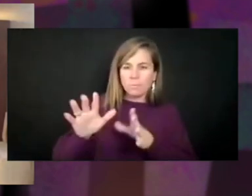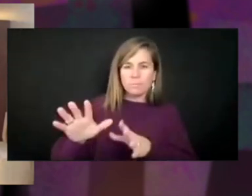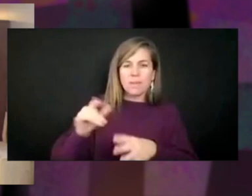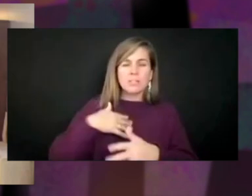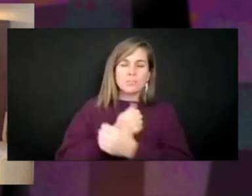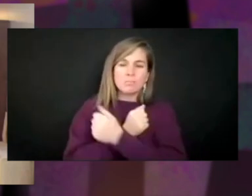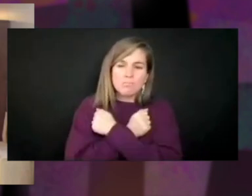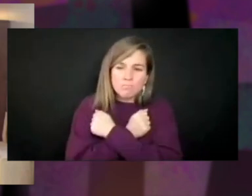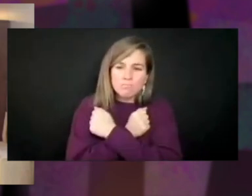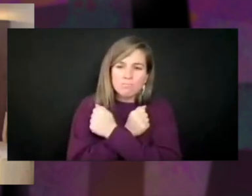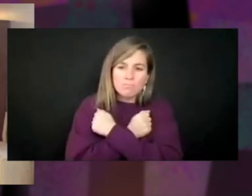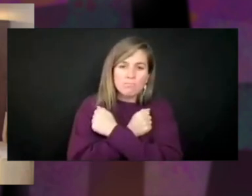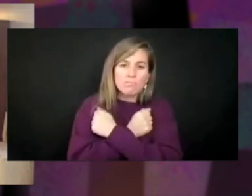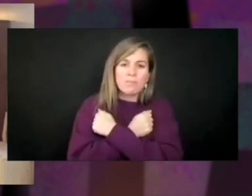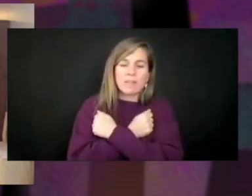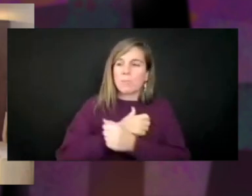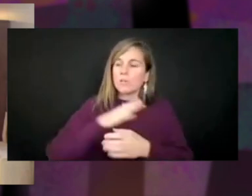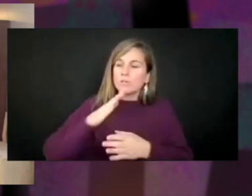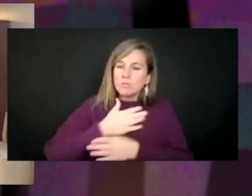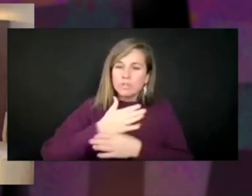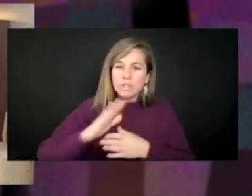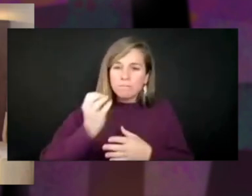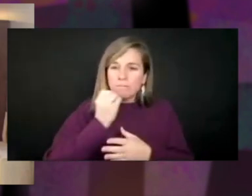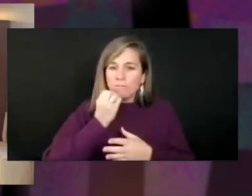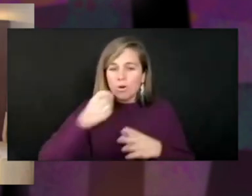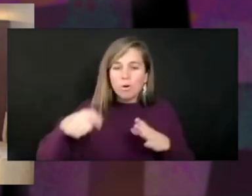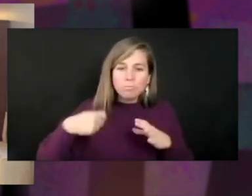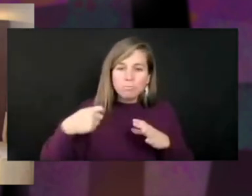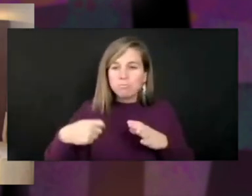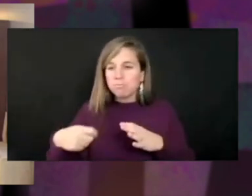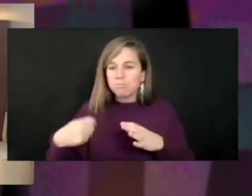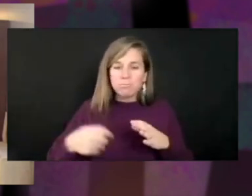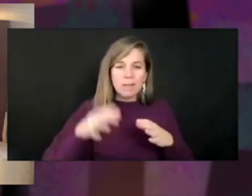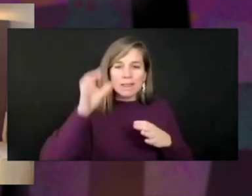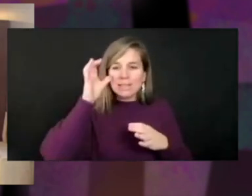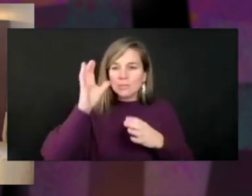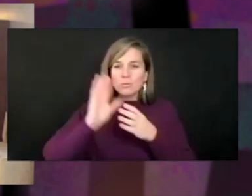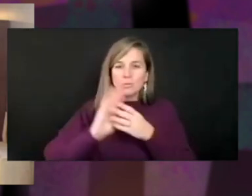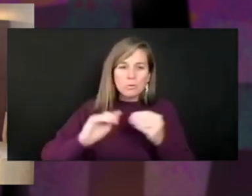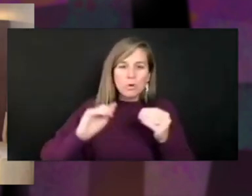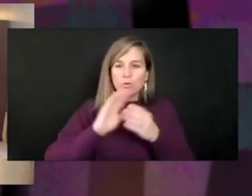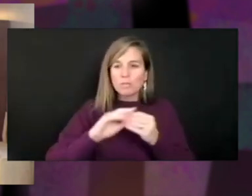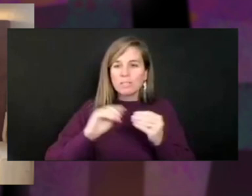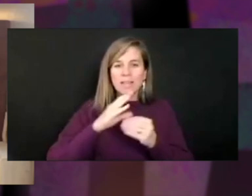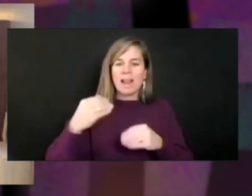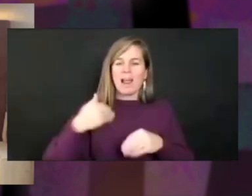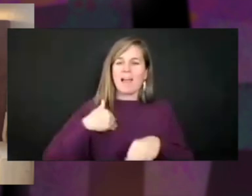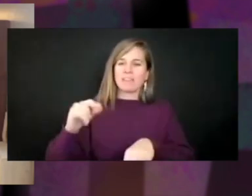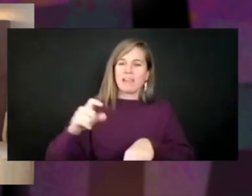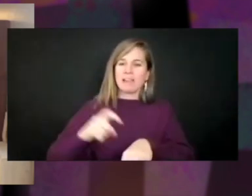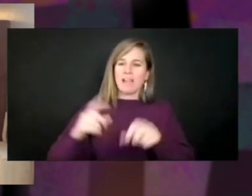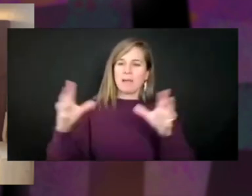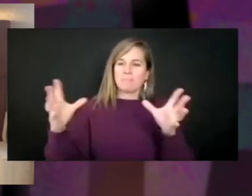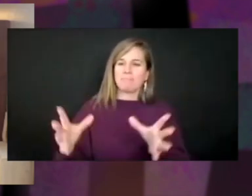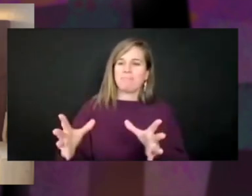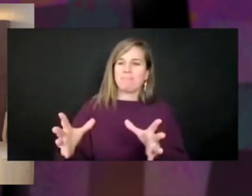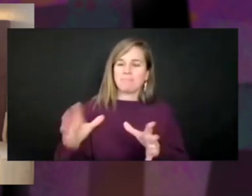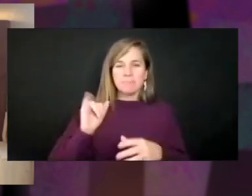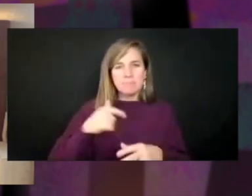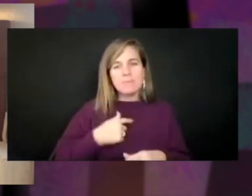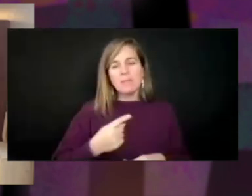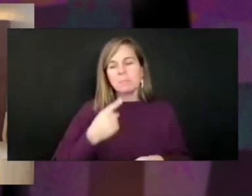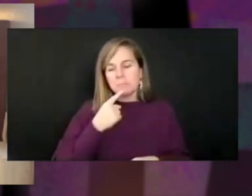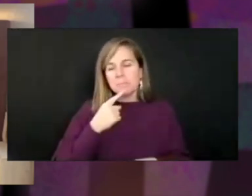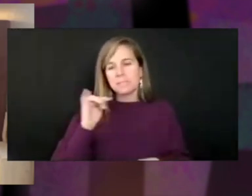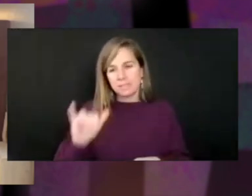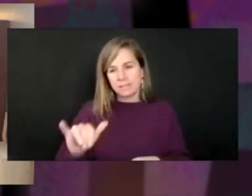share food and, you know, listen to stories and have a time. That's what I really miss and